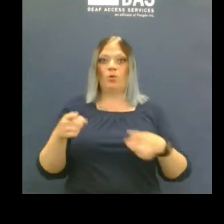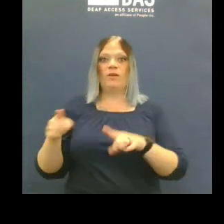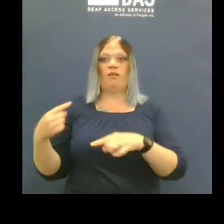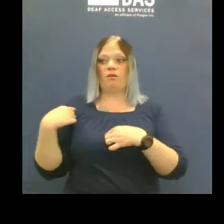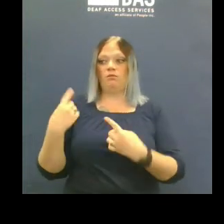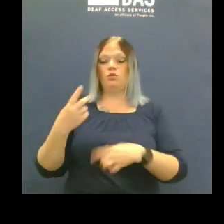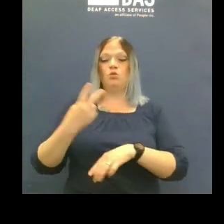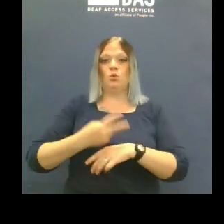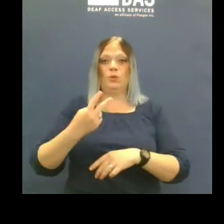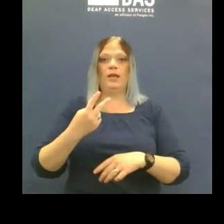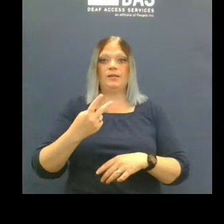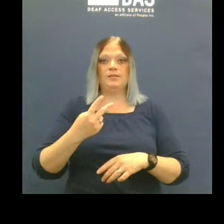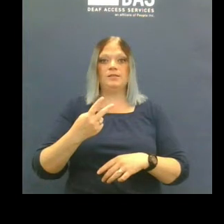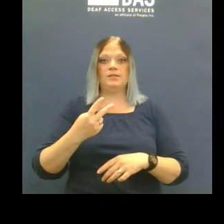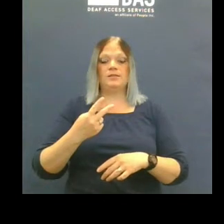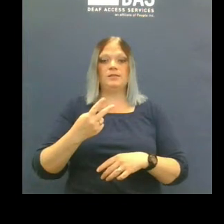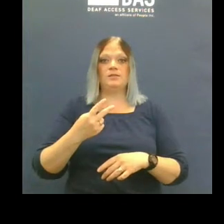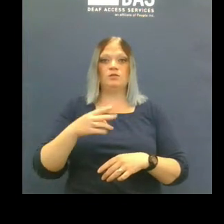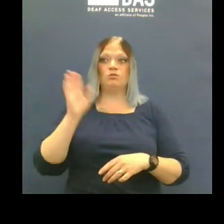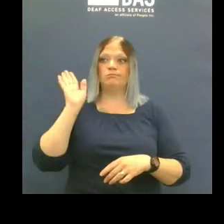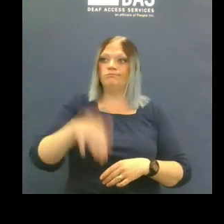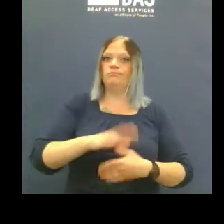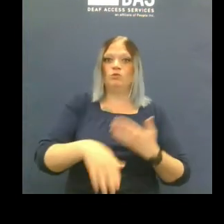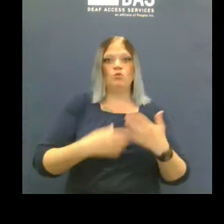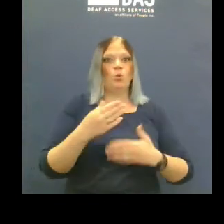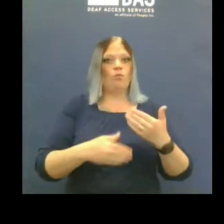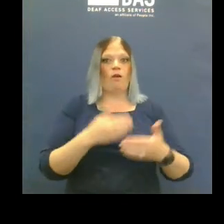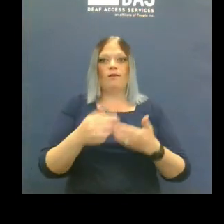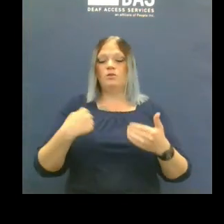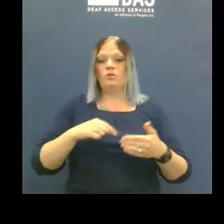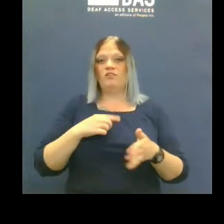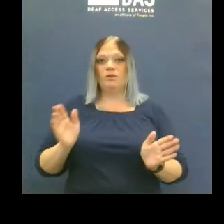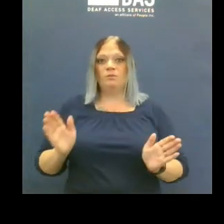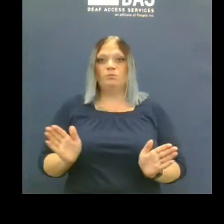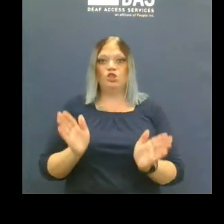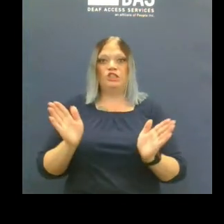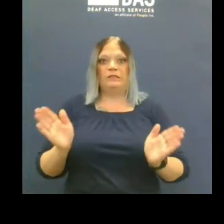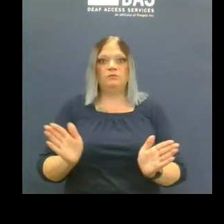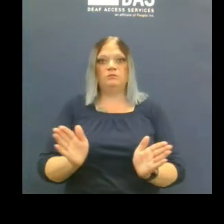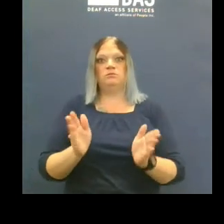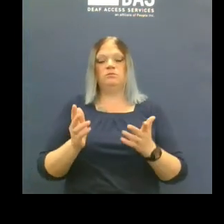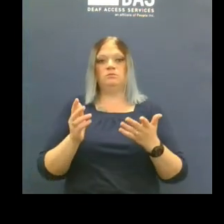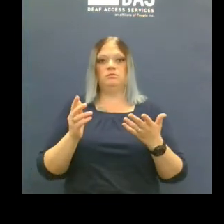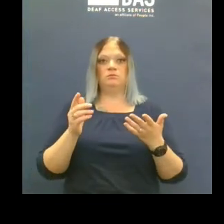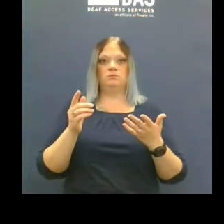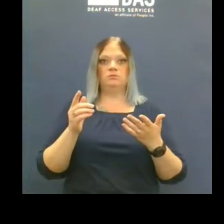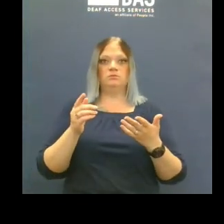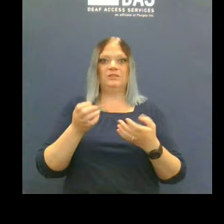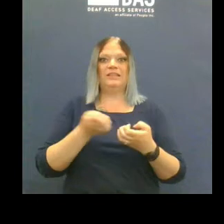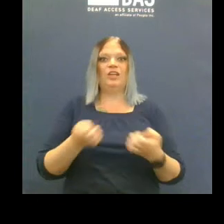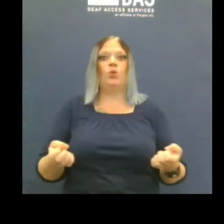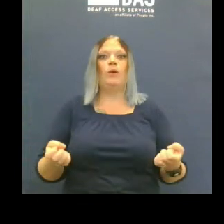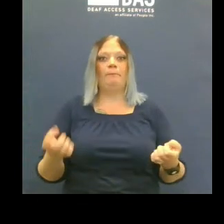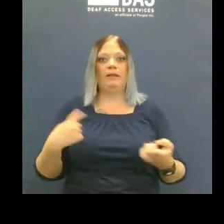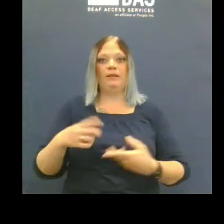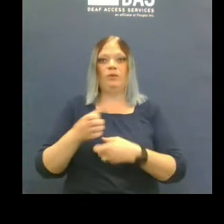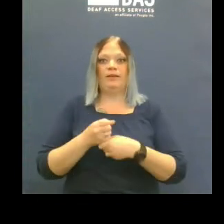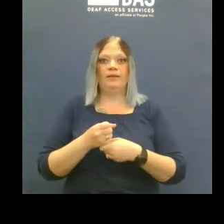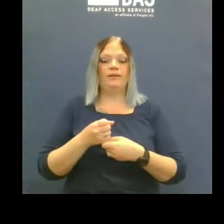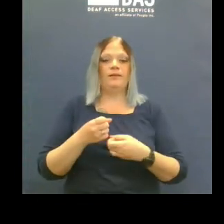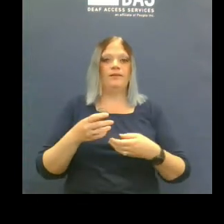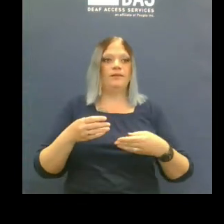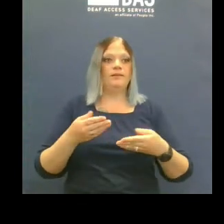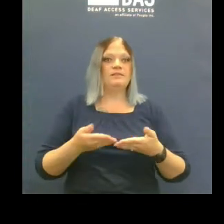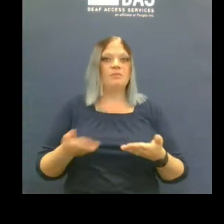last 2 days. Throughout this whole process, we have been pushing these pieces of equipment that we get,